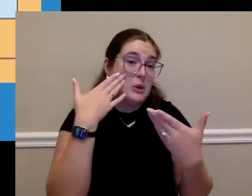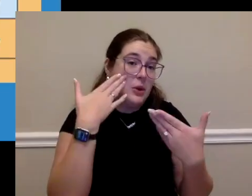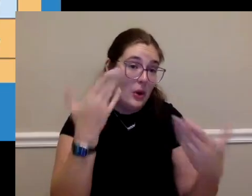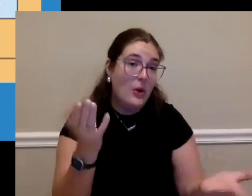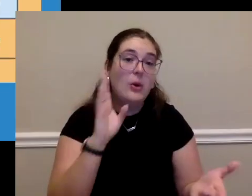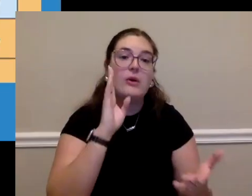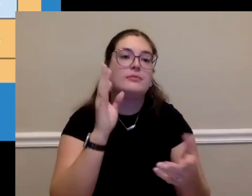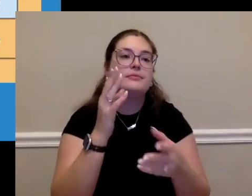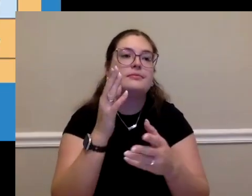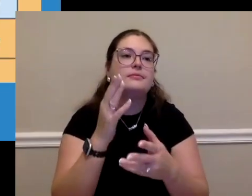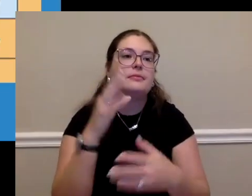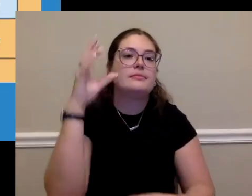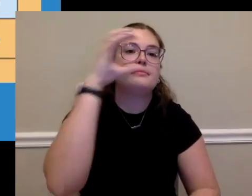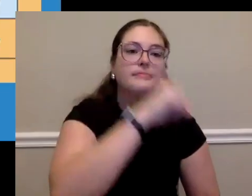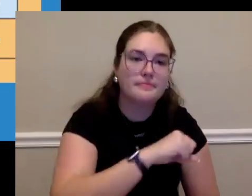to evolve.